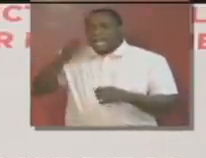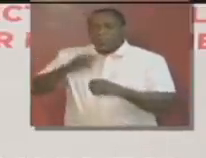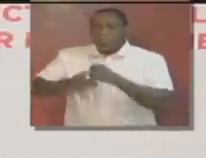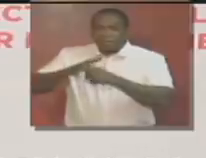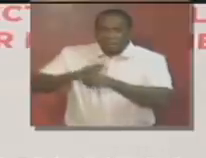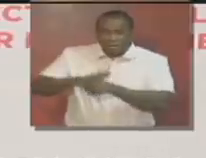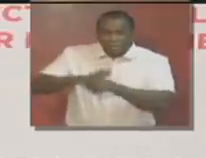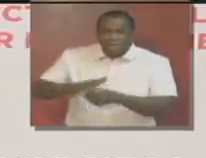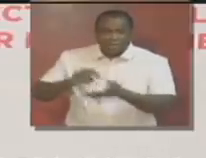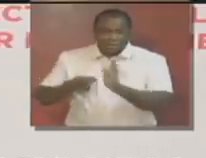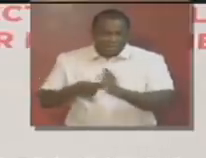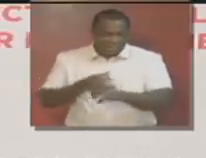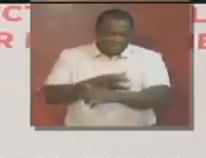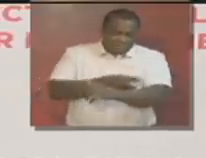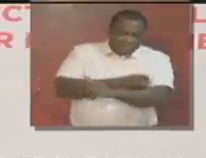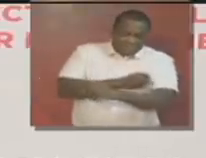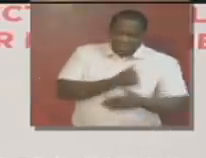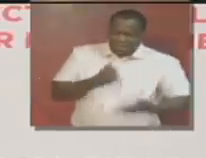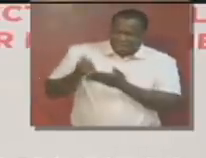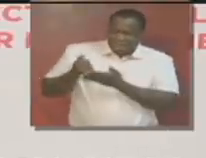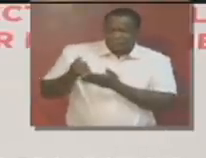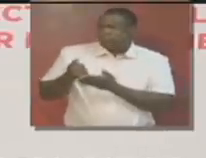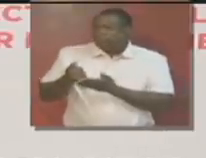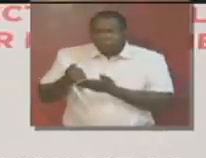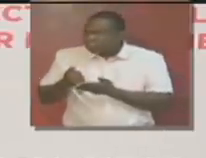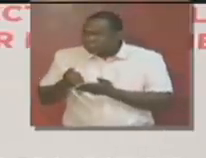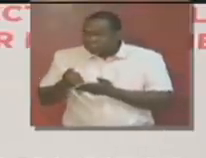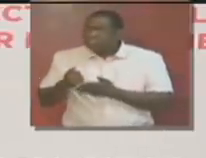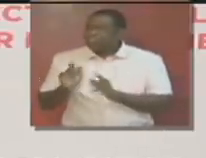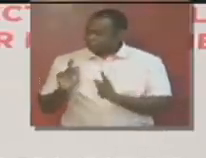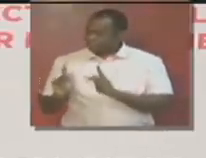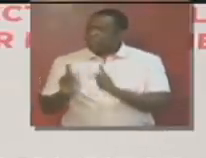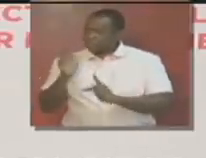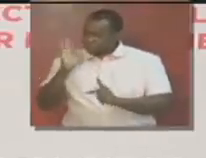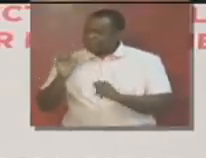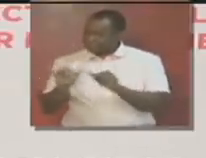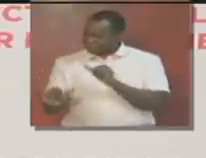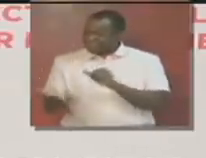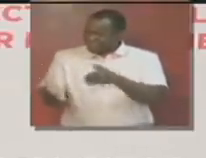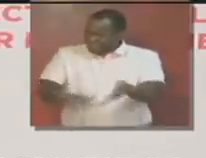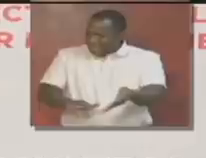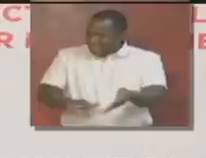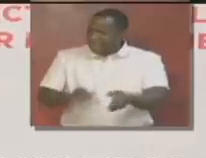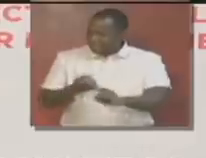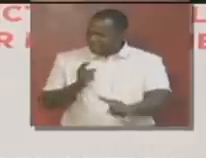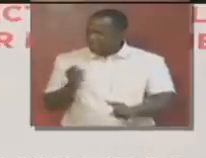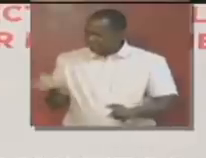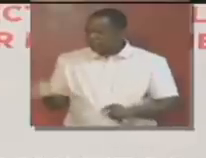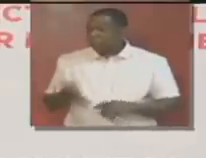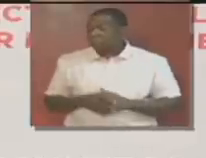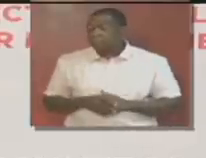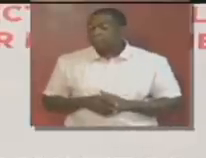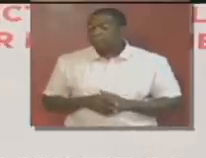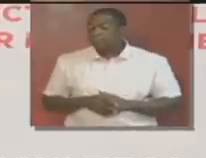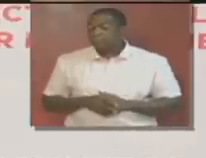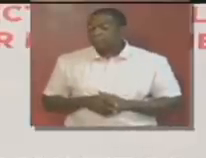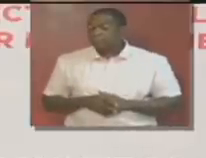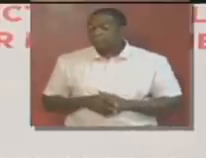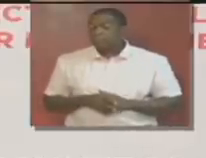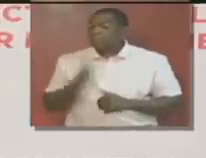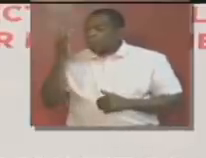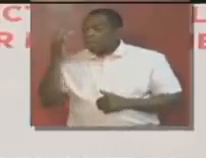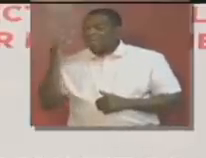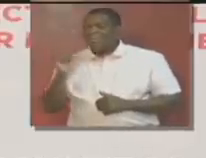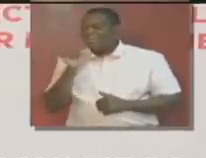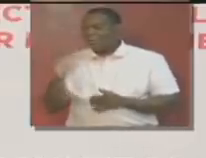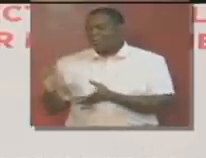causes, and those things will continue to occur even after vaccination, but they are noted to be causally unrelated. So